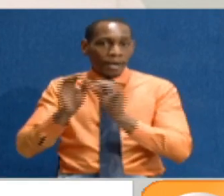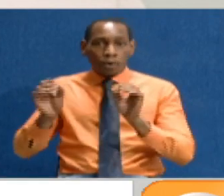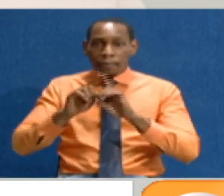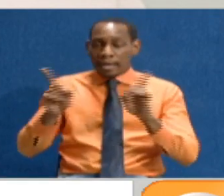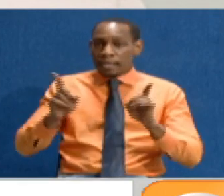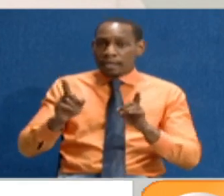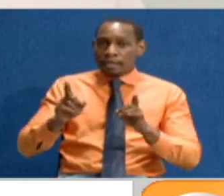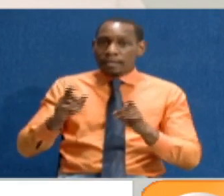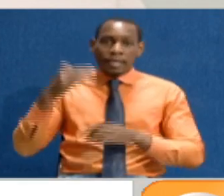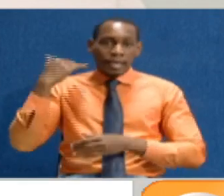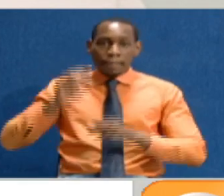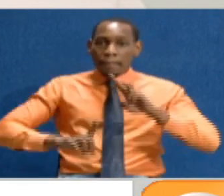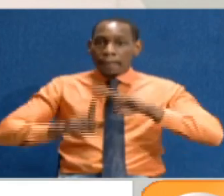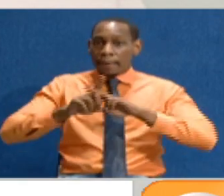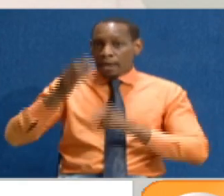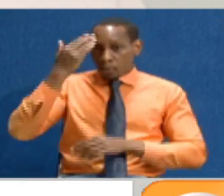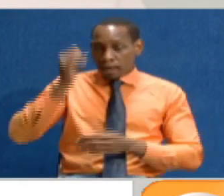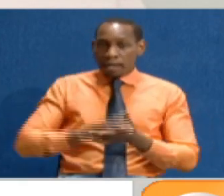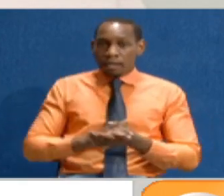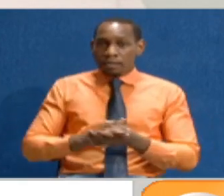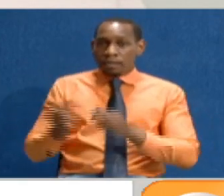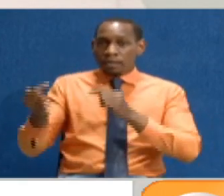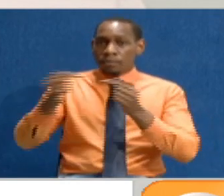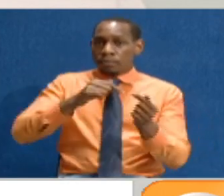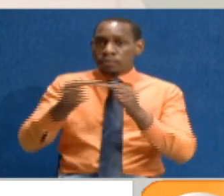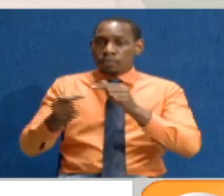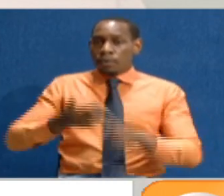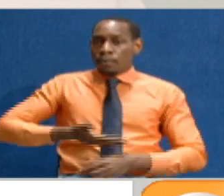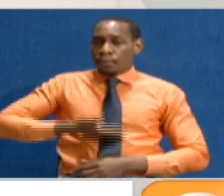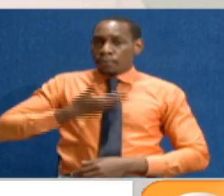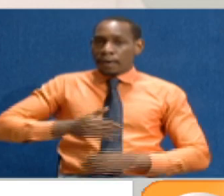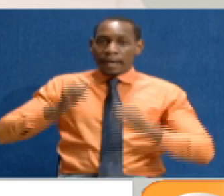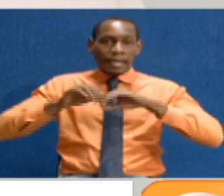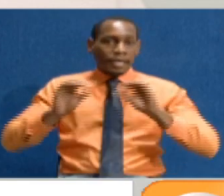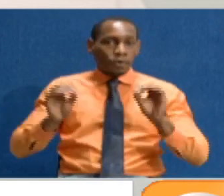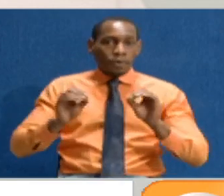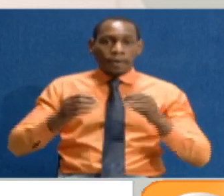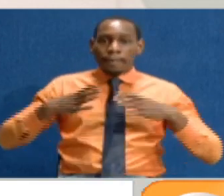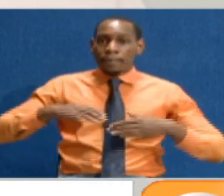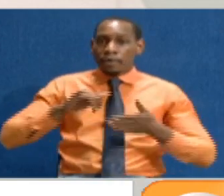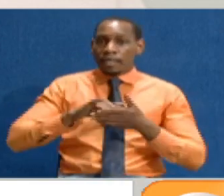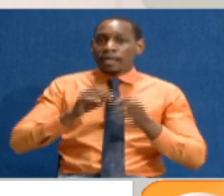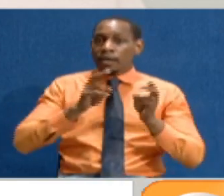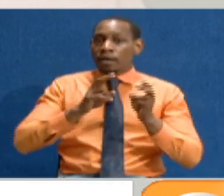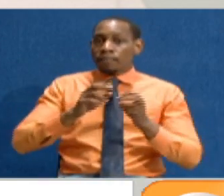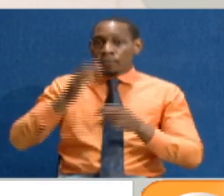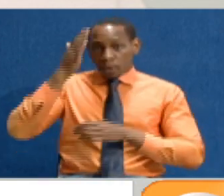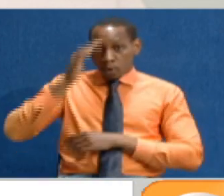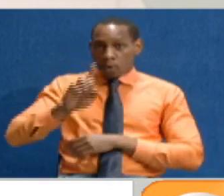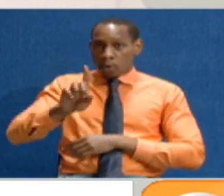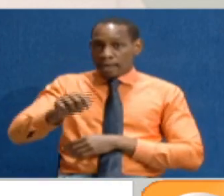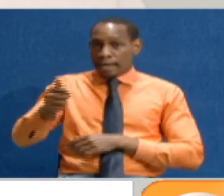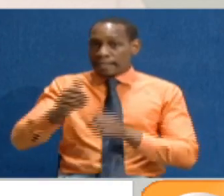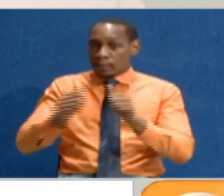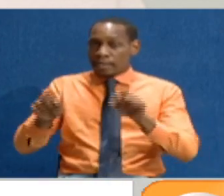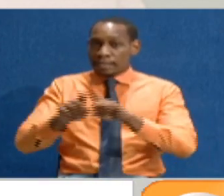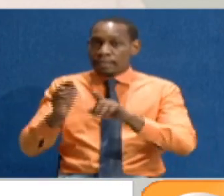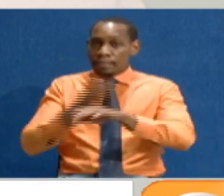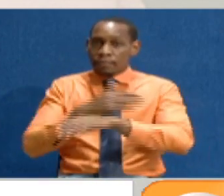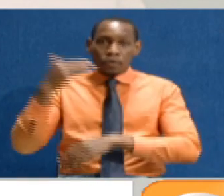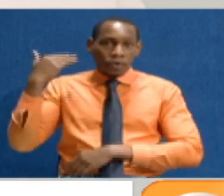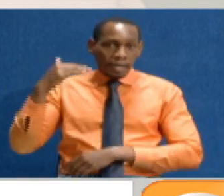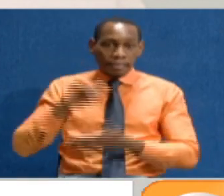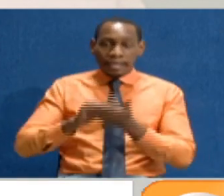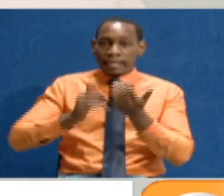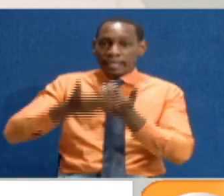but they came up as a result of a heated argument or a disagreement between people who know each other, and previously before the crime